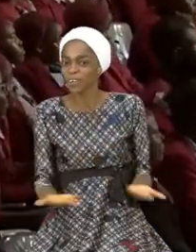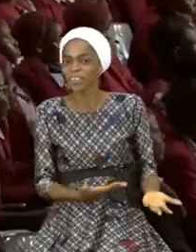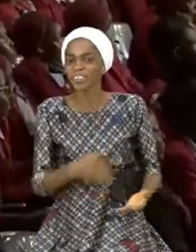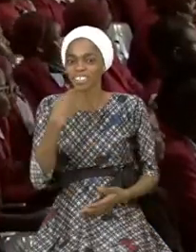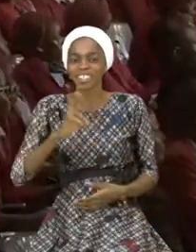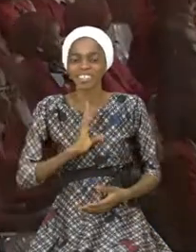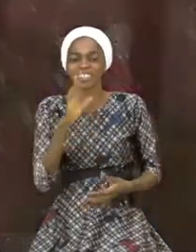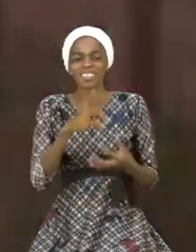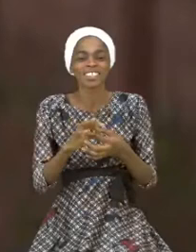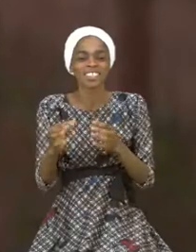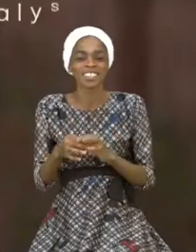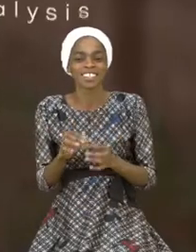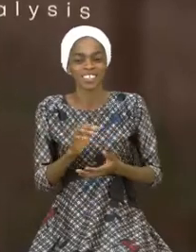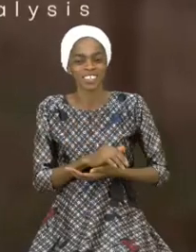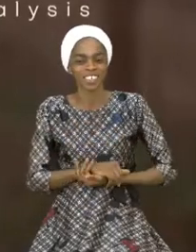story.